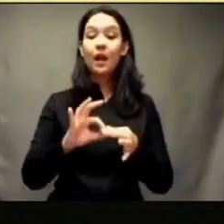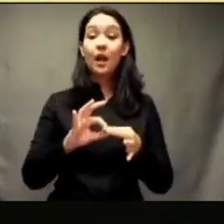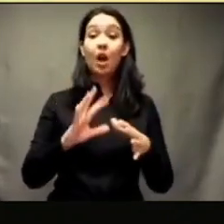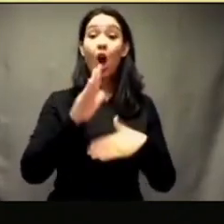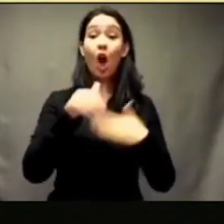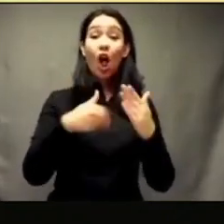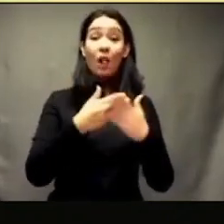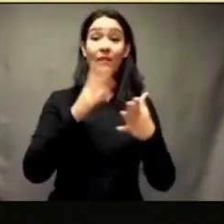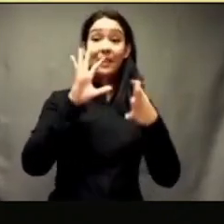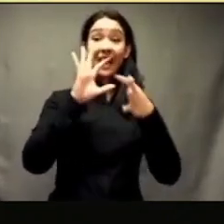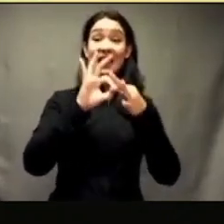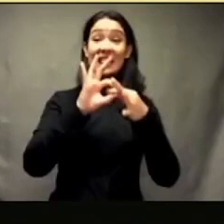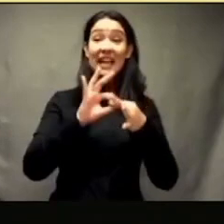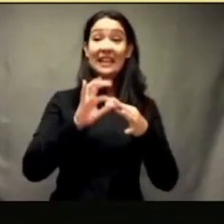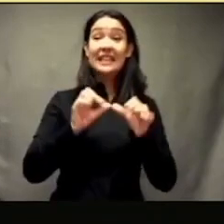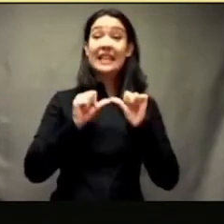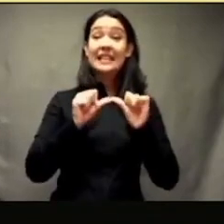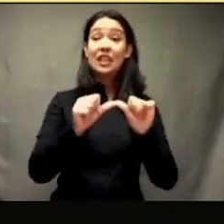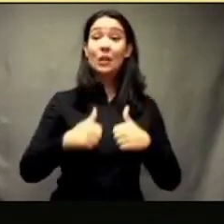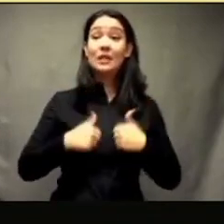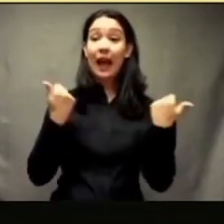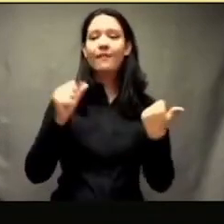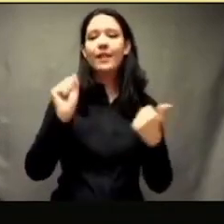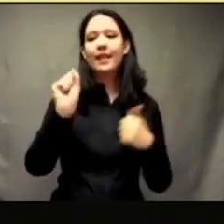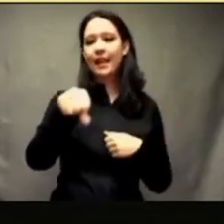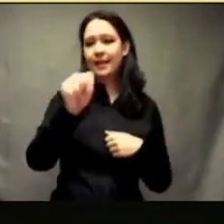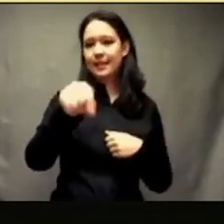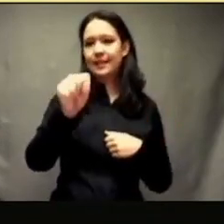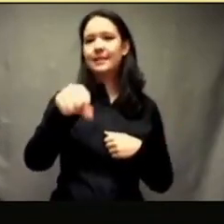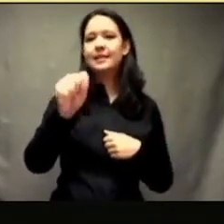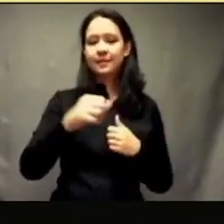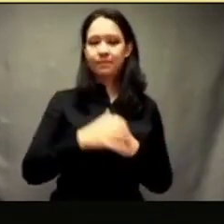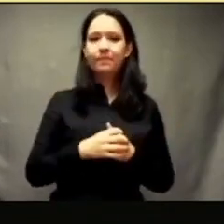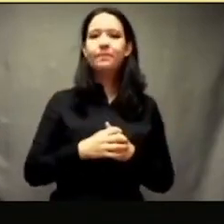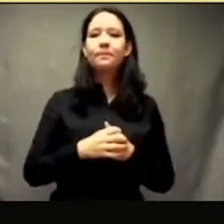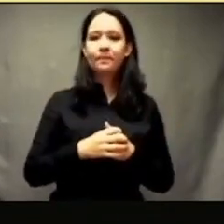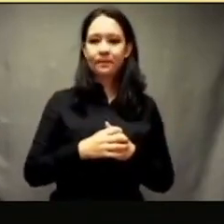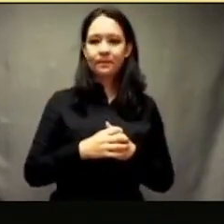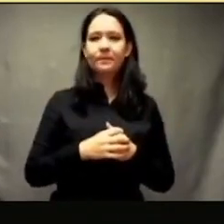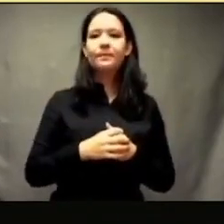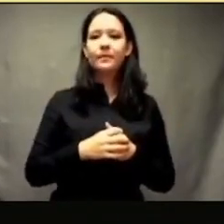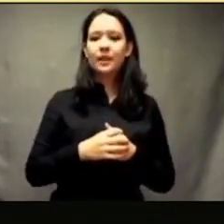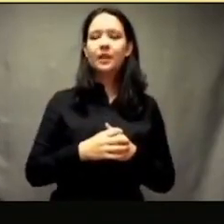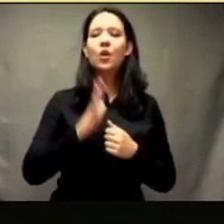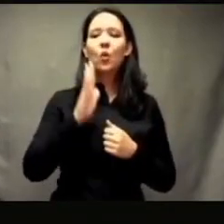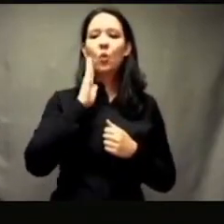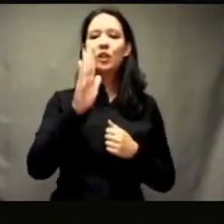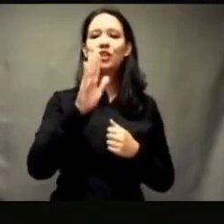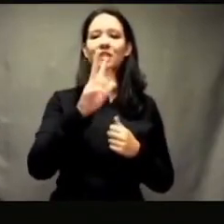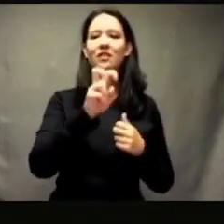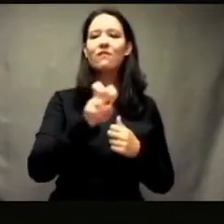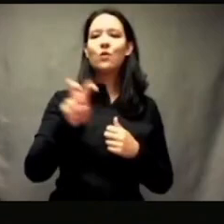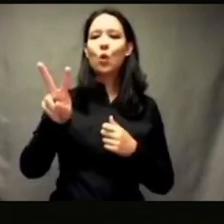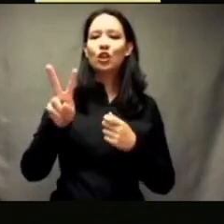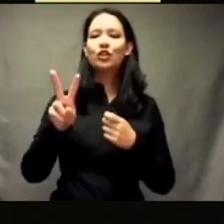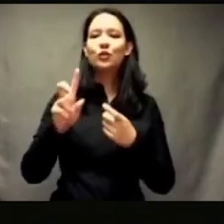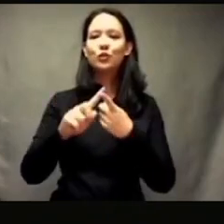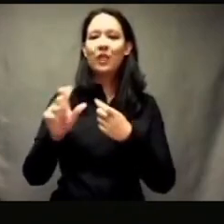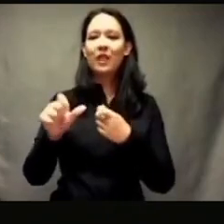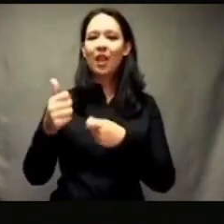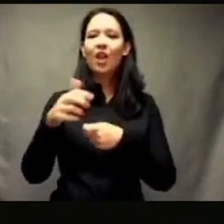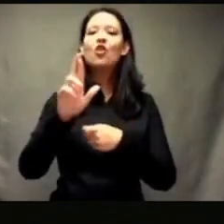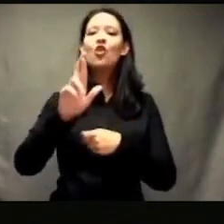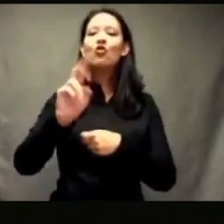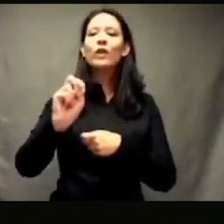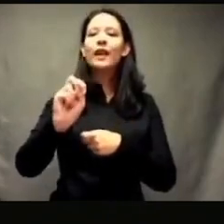Tufts links, remain live? The answer is yes. They'll just forward you over. Yep, there will be a redirect,